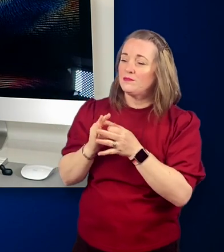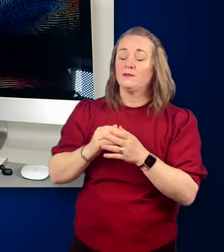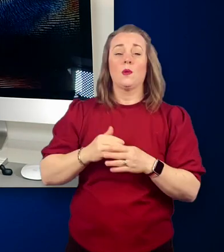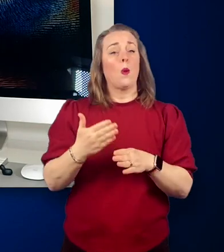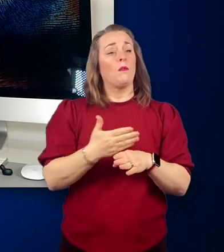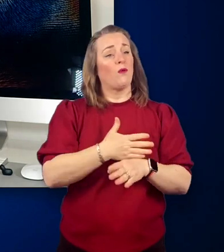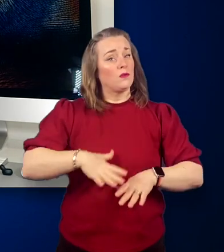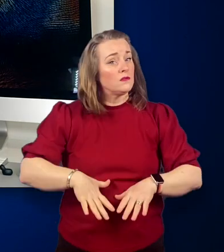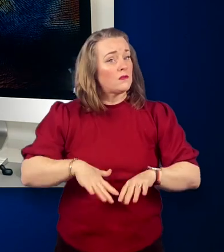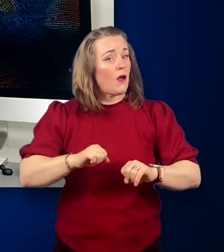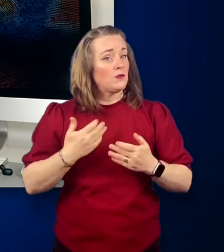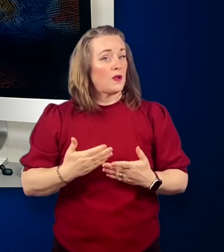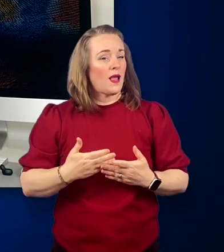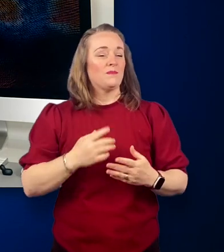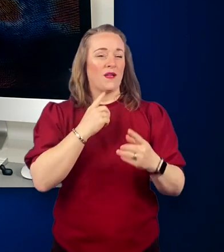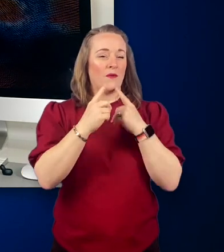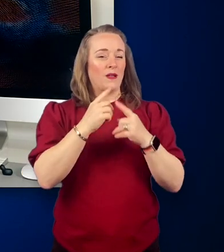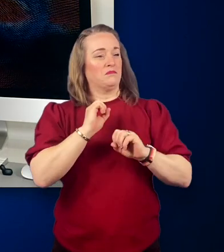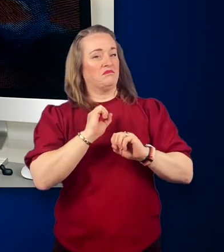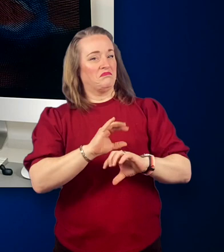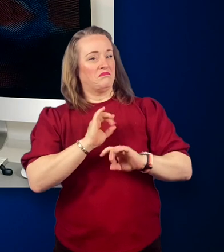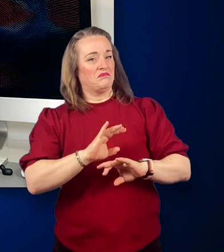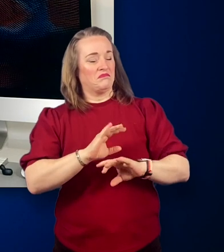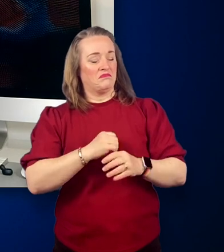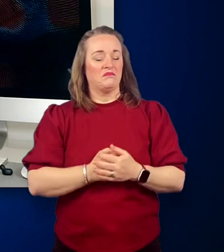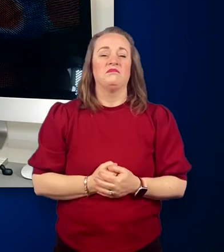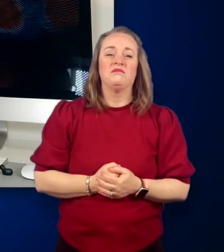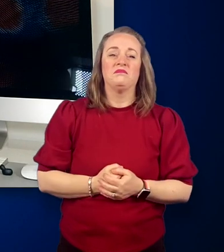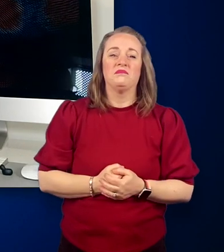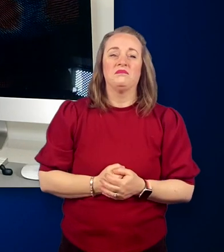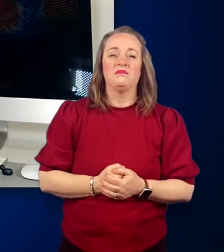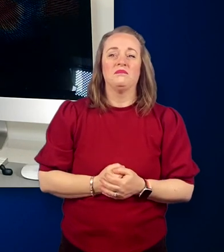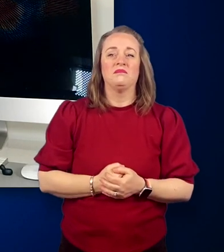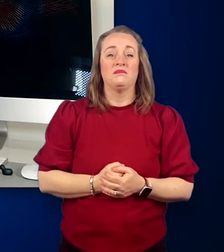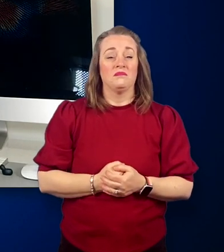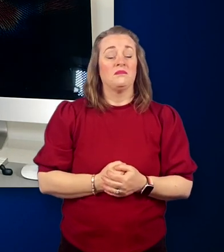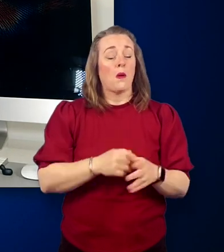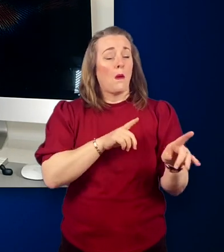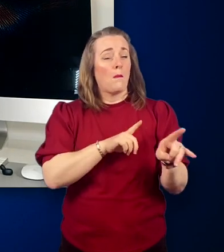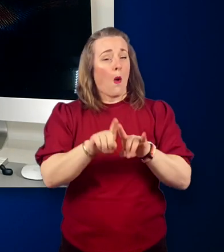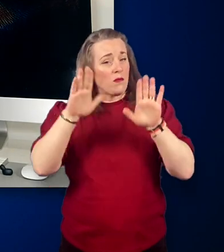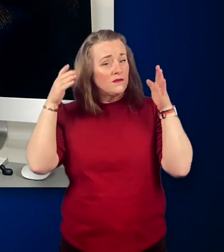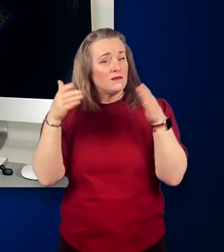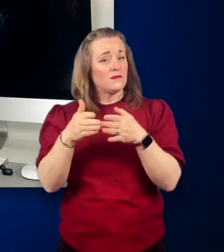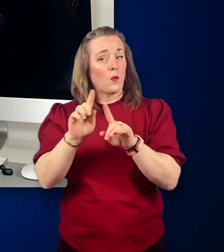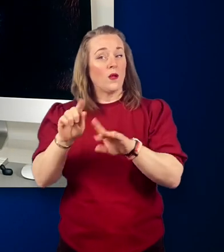are a couple of notices and I want to bring to your attention. And most of them are centered on our